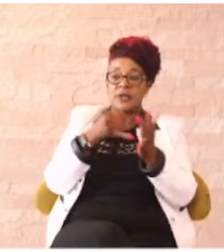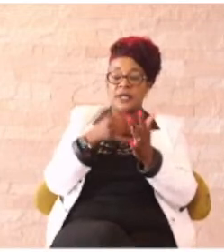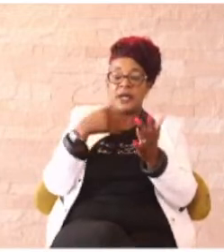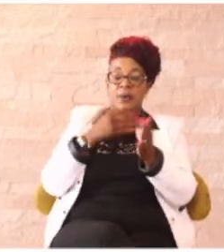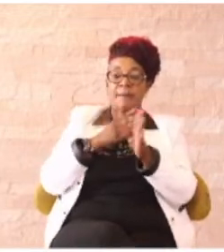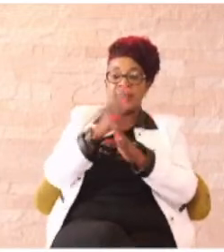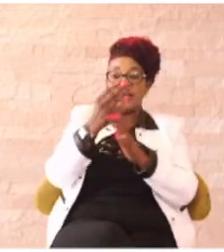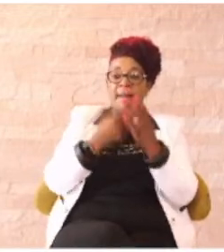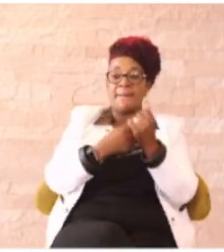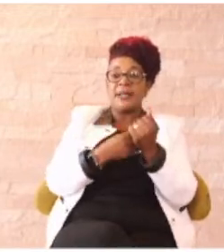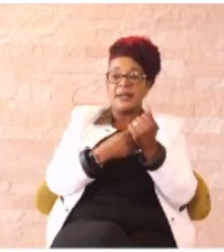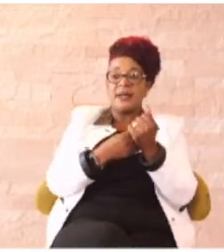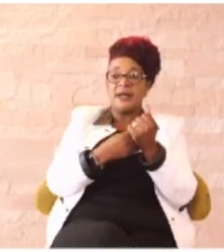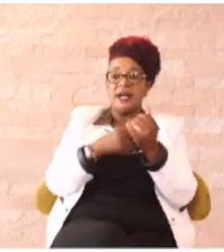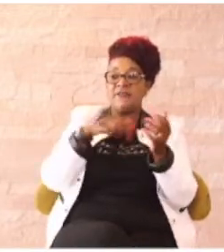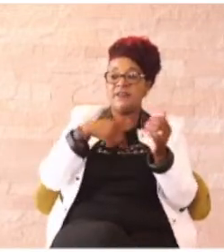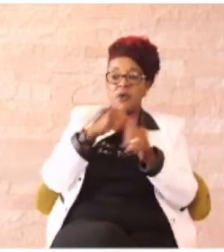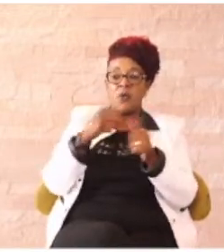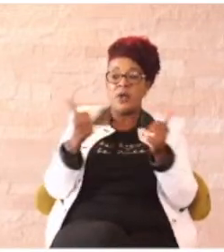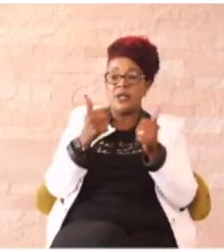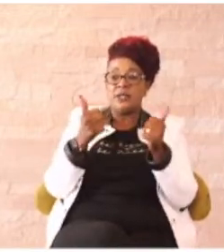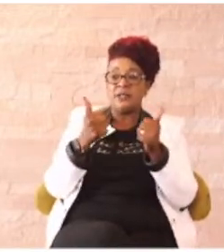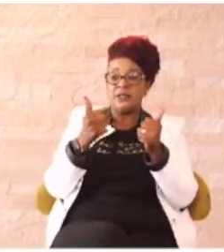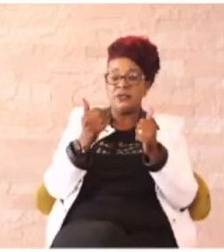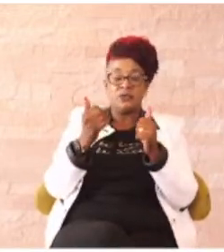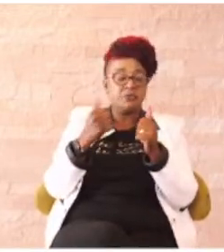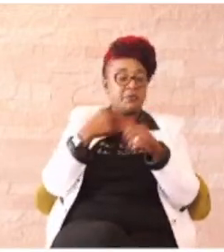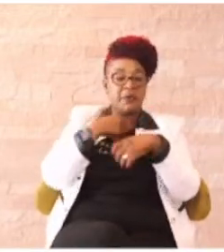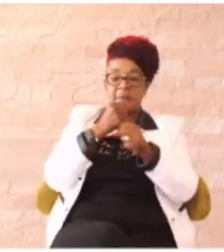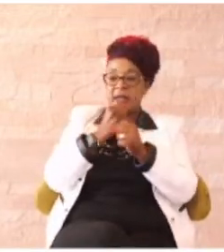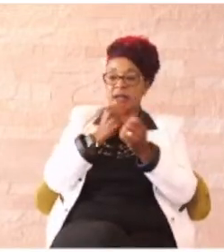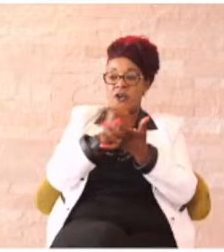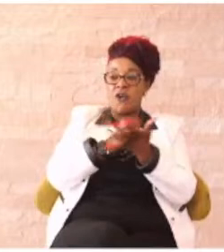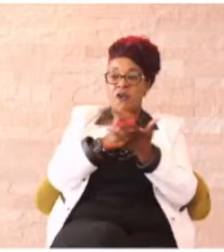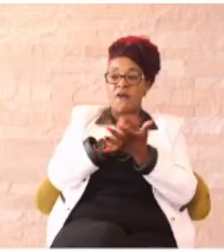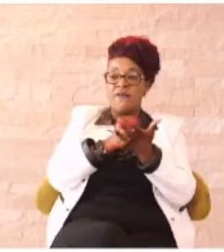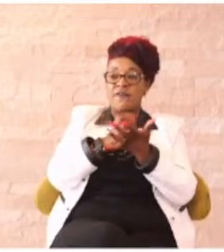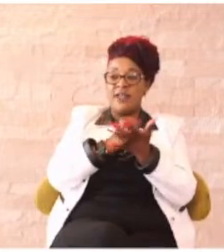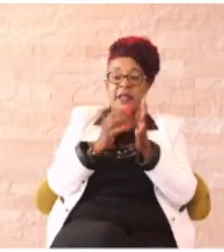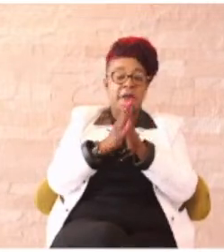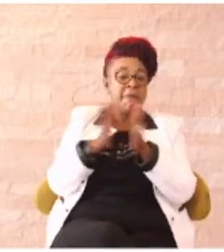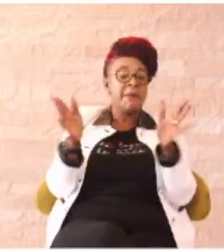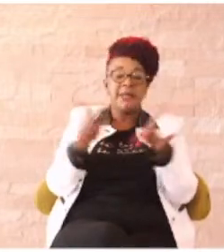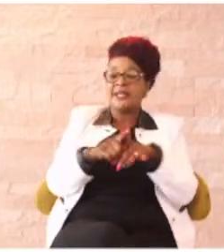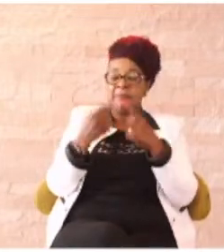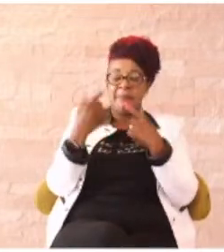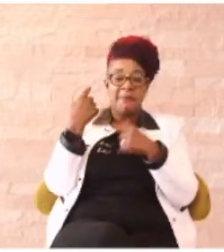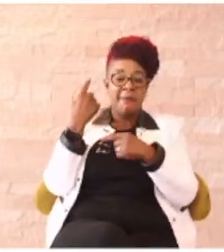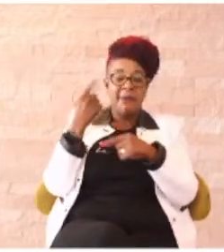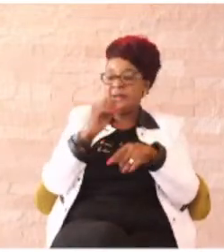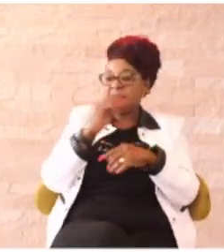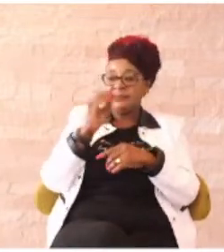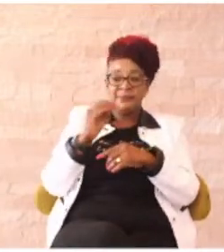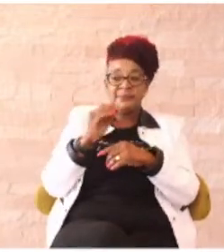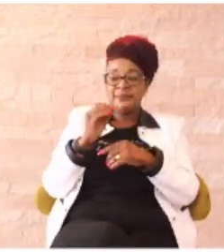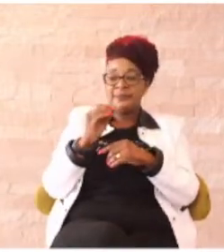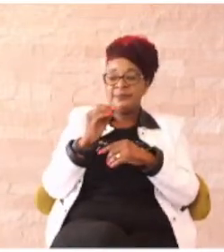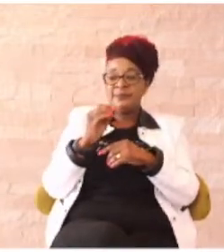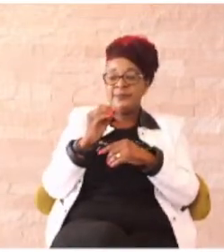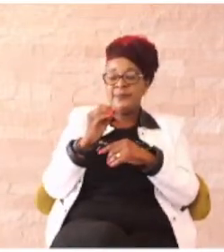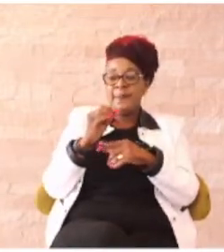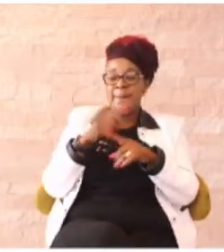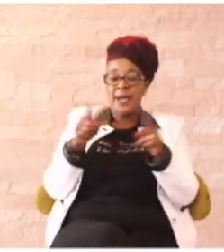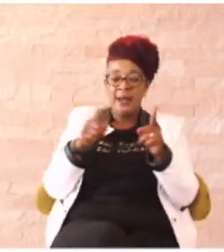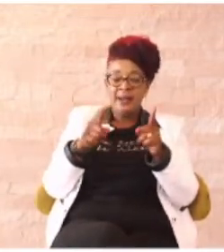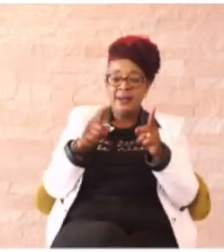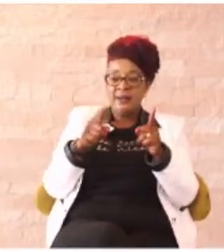not feeling well to prepare coffee particularly in the countryside, as all of us know, but